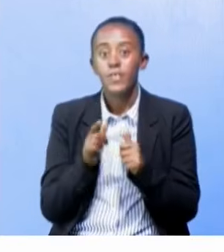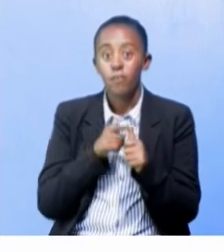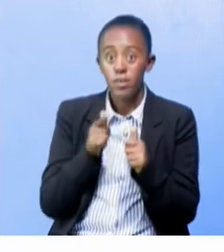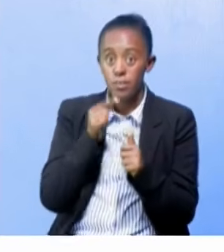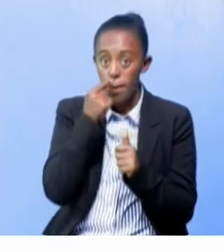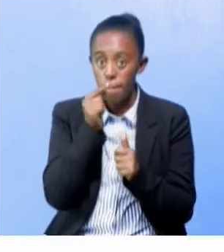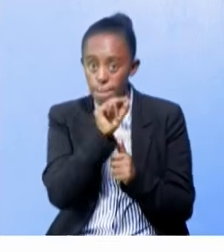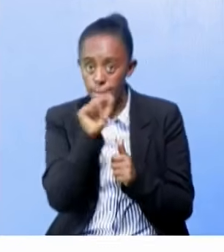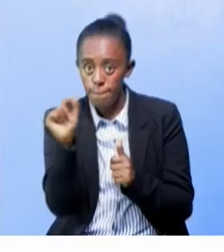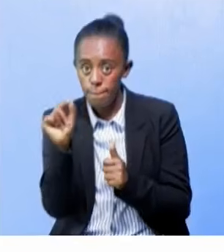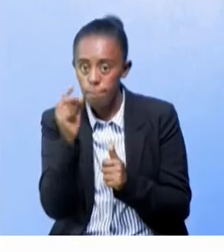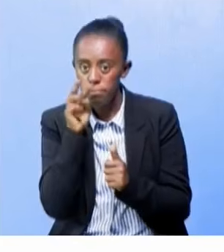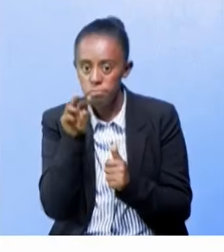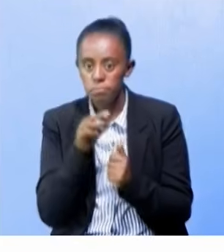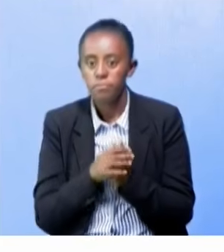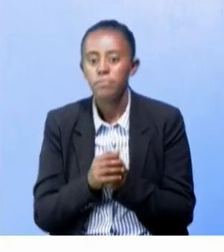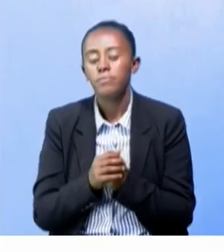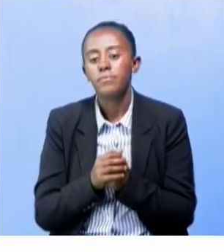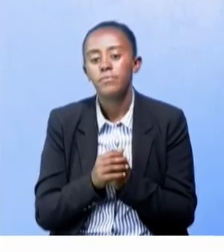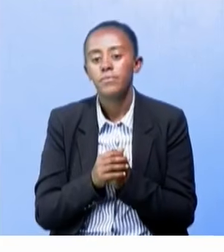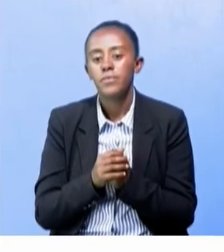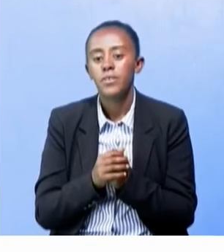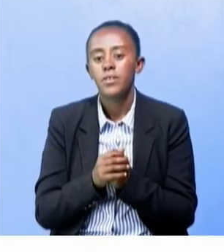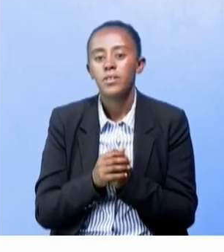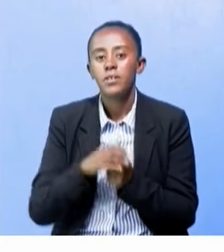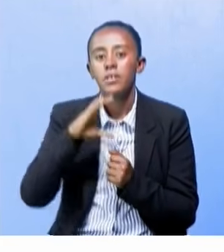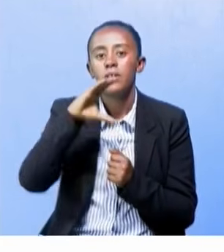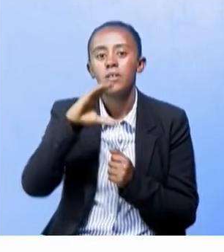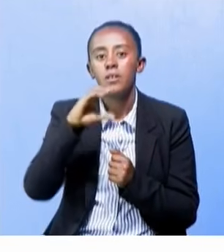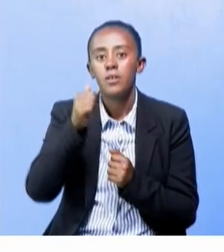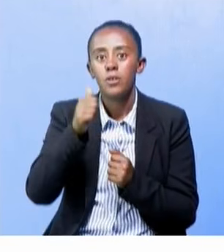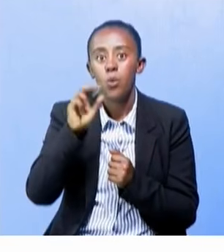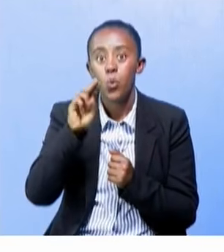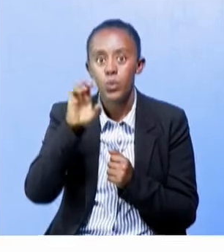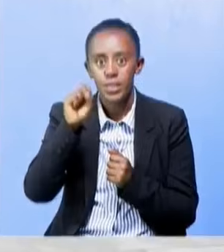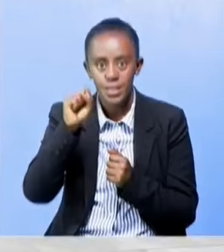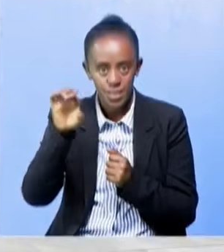here, this one is the cause.